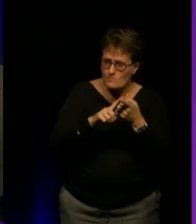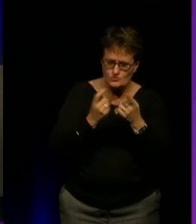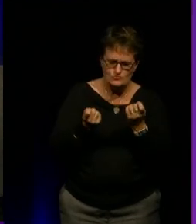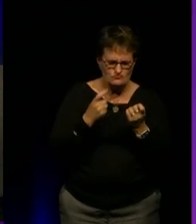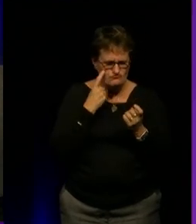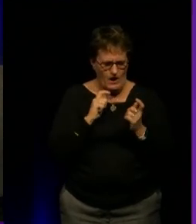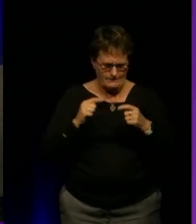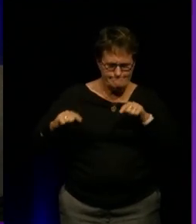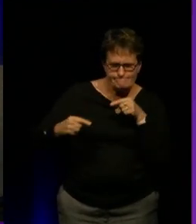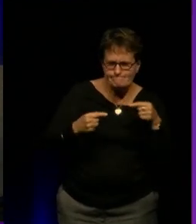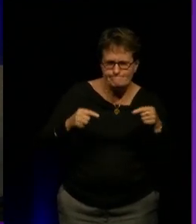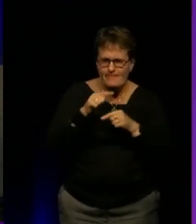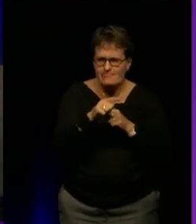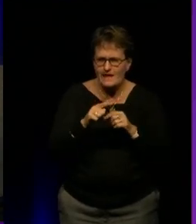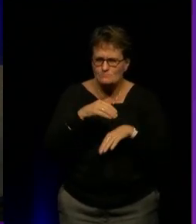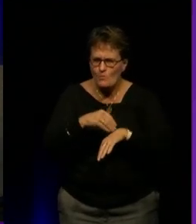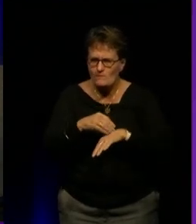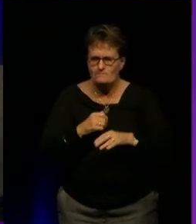international medical entrepreneur.